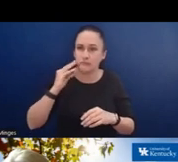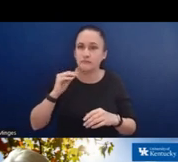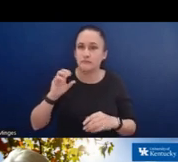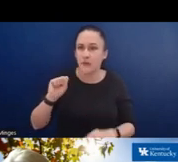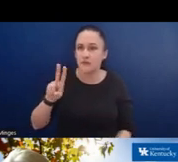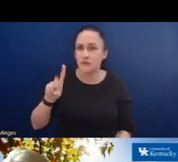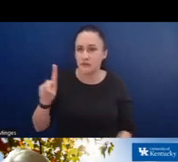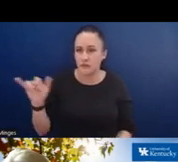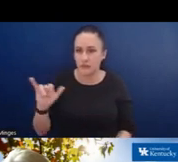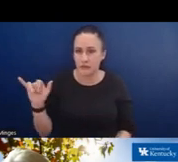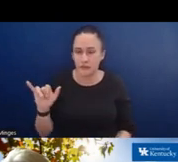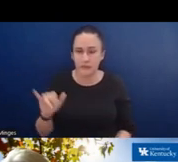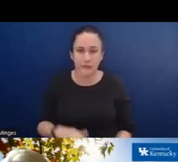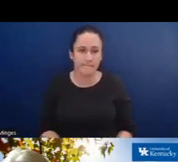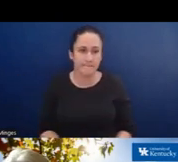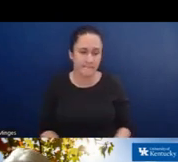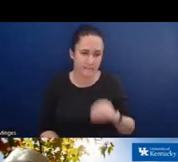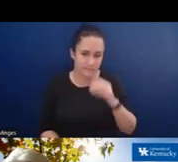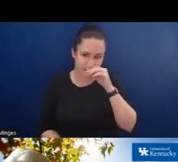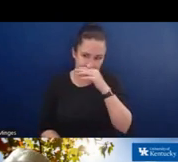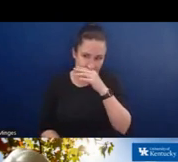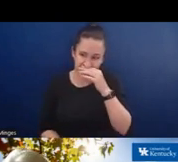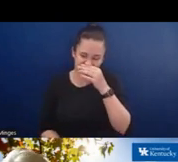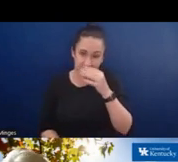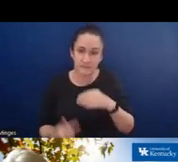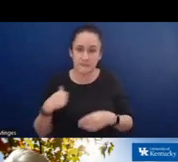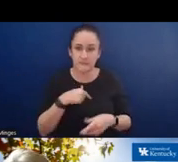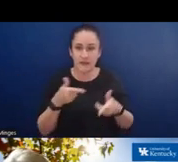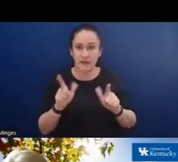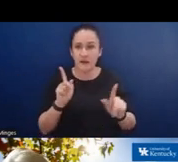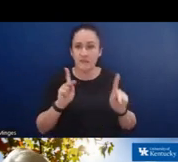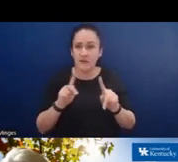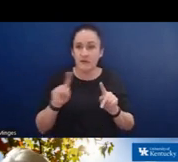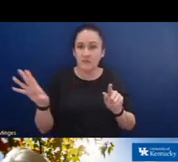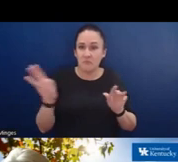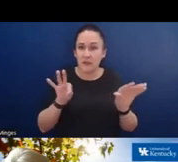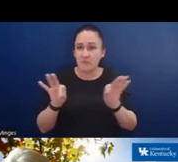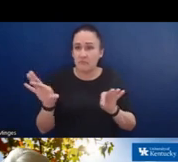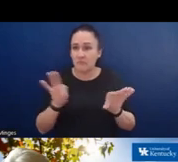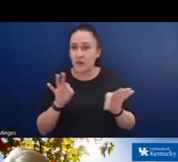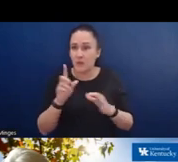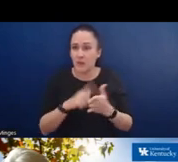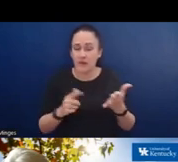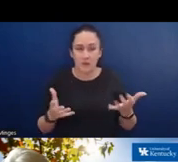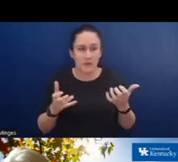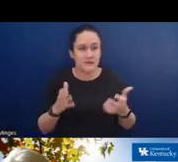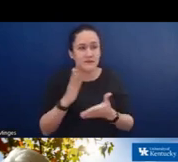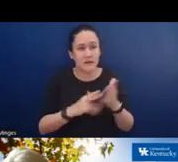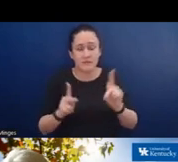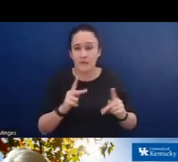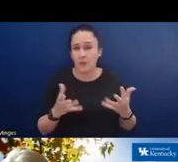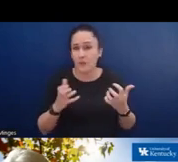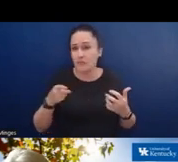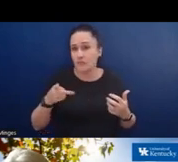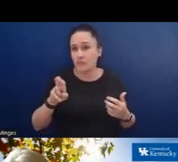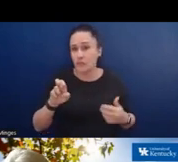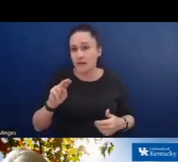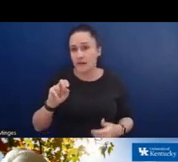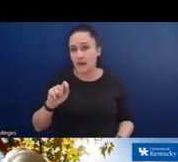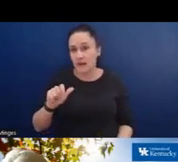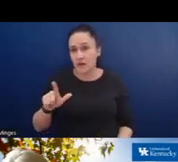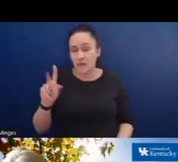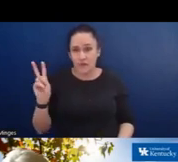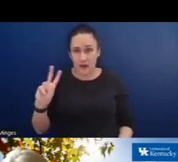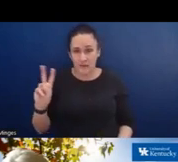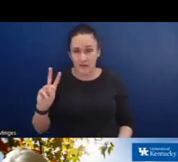We allowed people to kind of pick and choose what they wanted to do. So some people just wanted prenatal vitamins. Some people did not